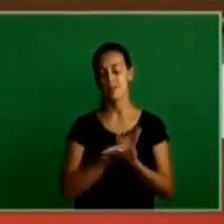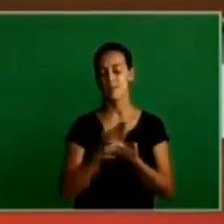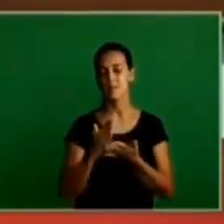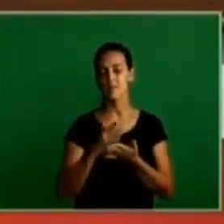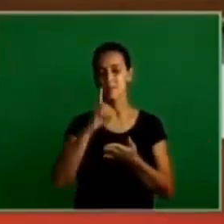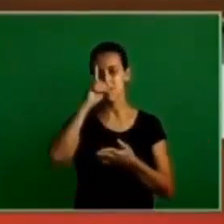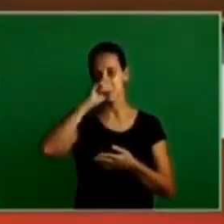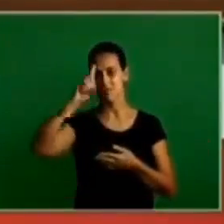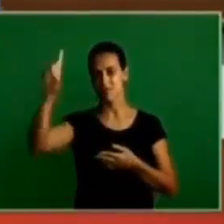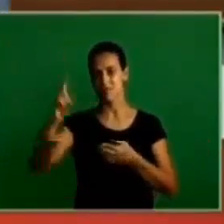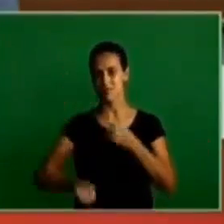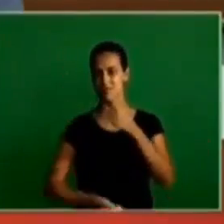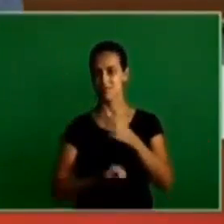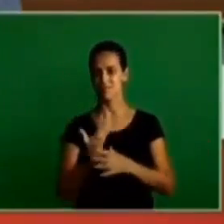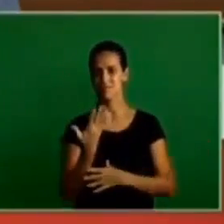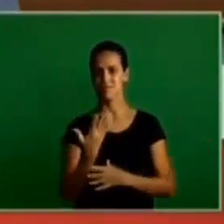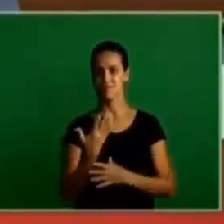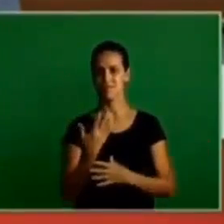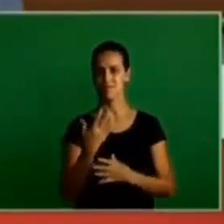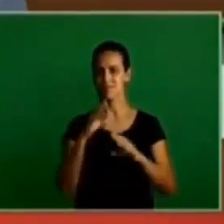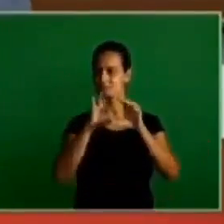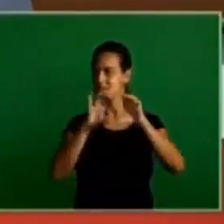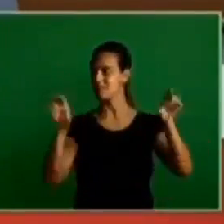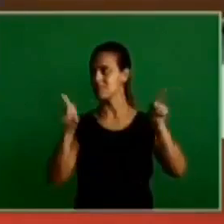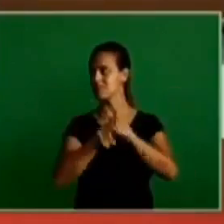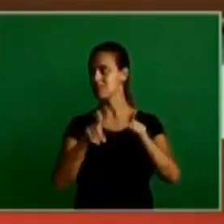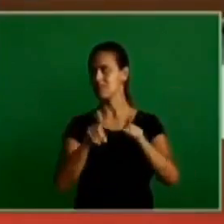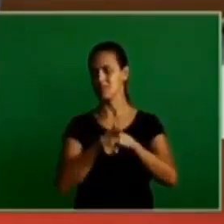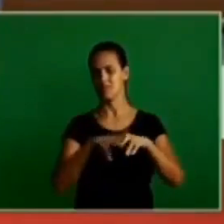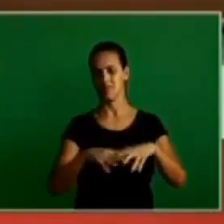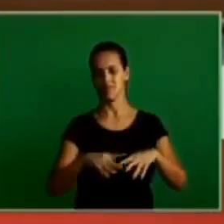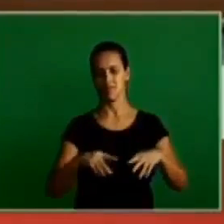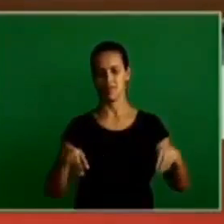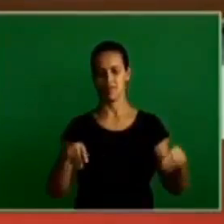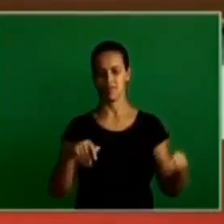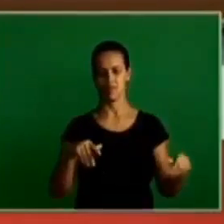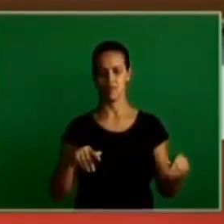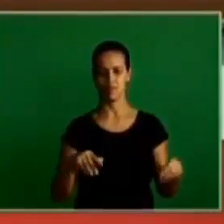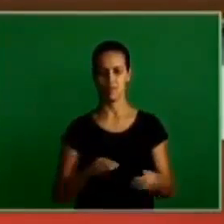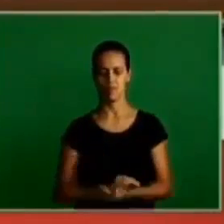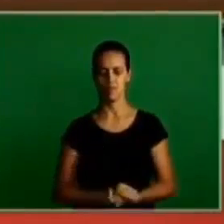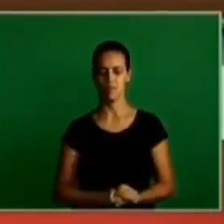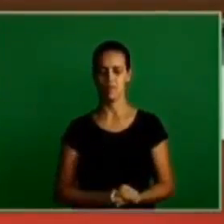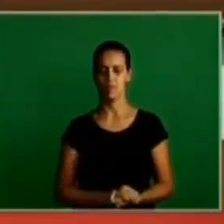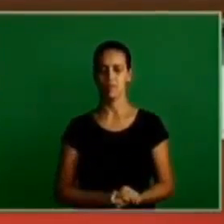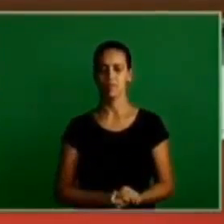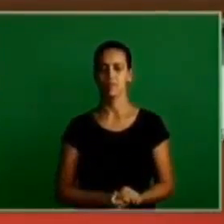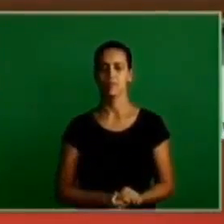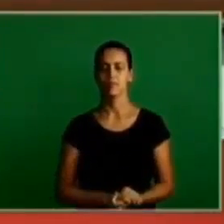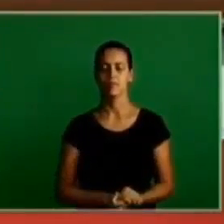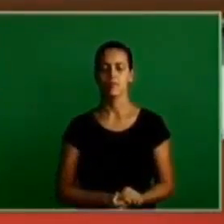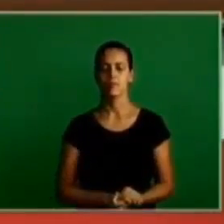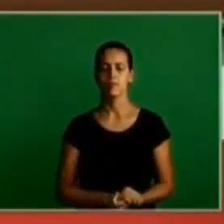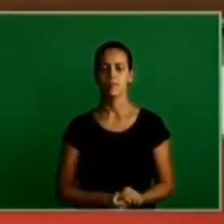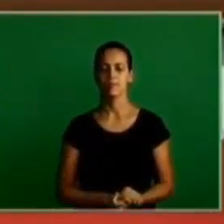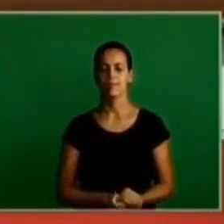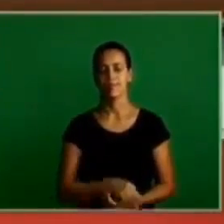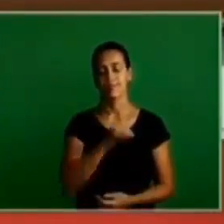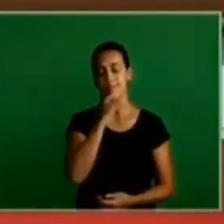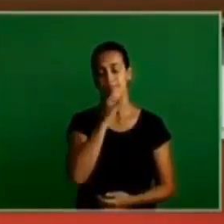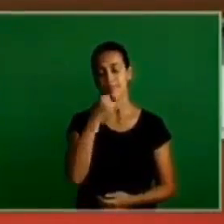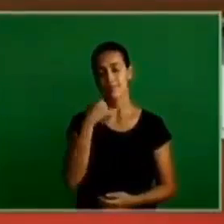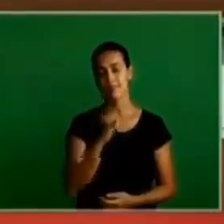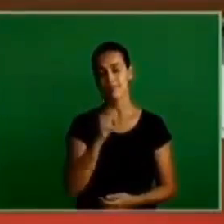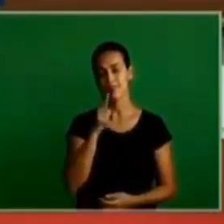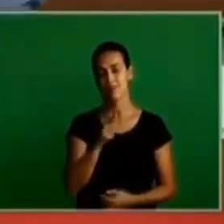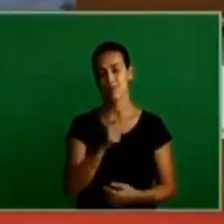God created heaven and earth. So now, let me show you where I want to arrive. So when you